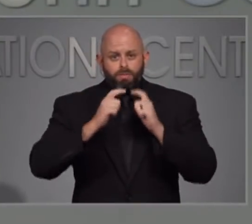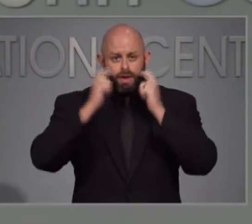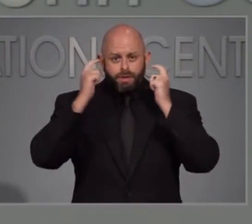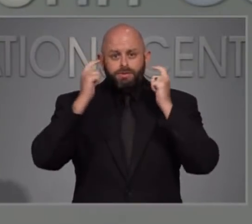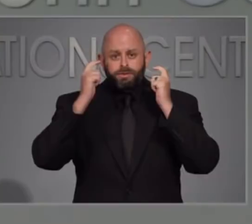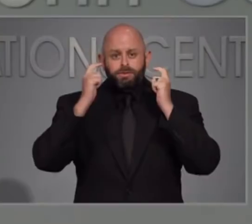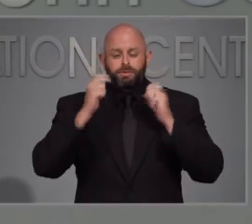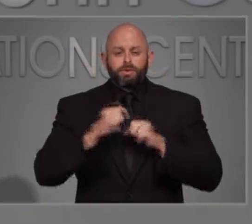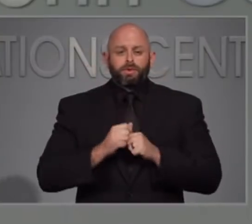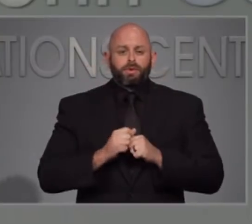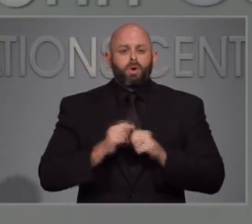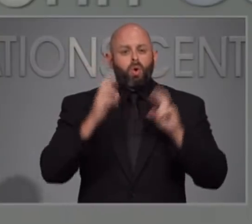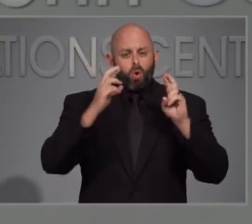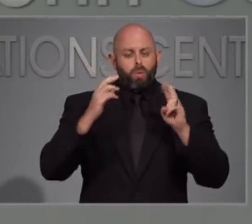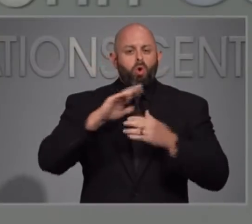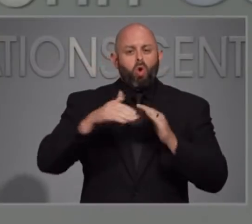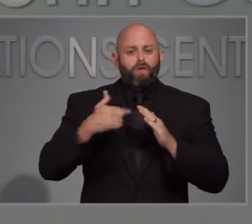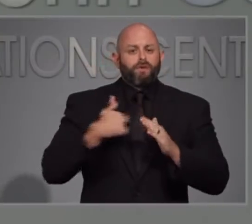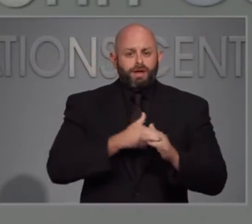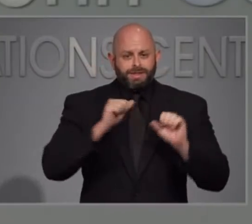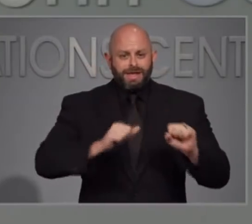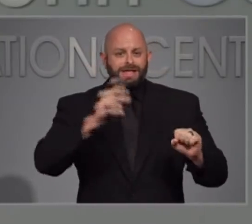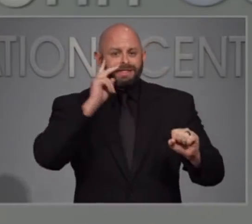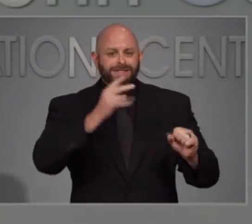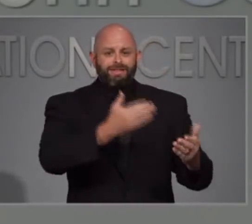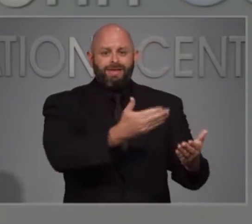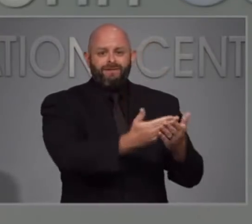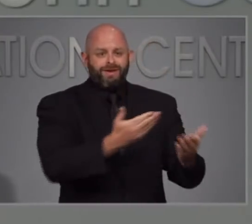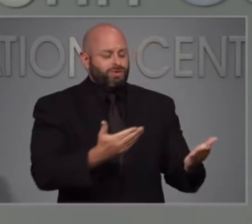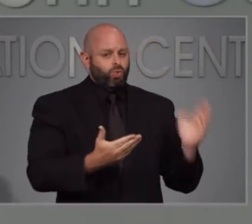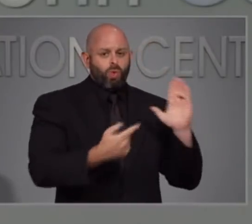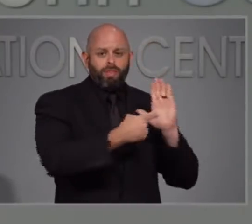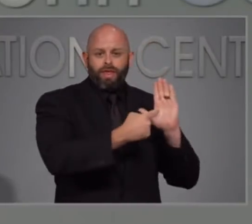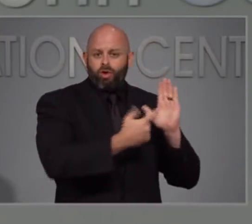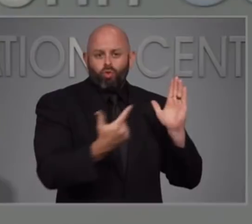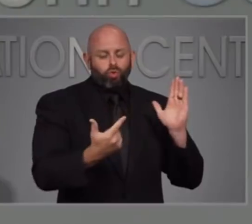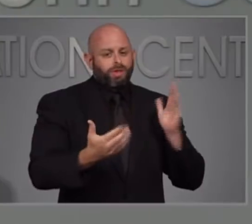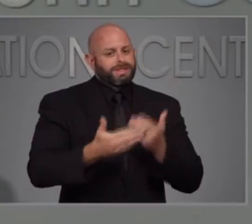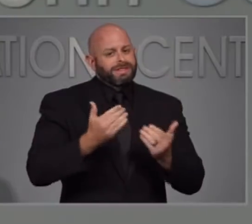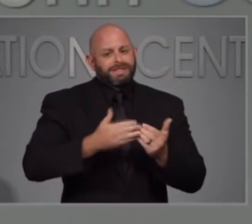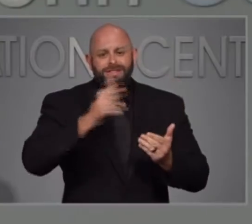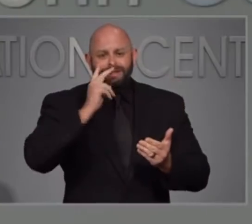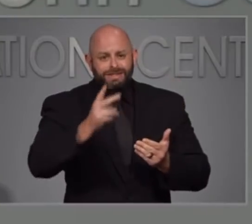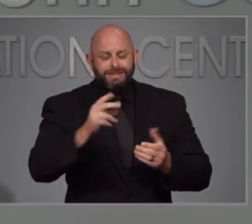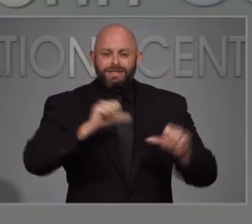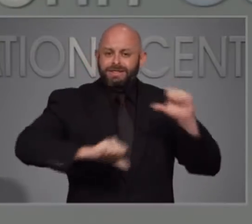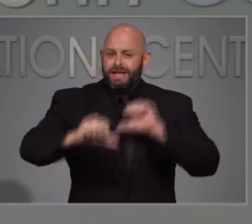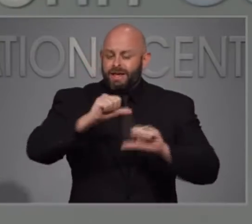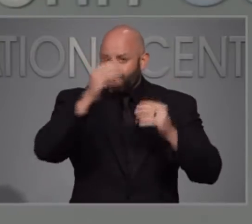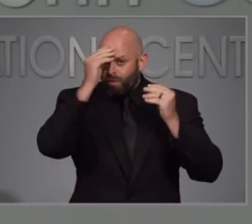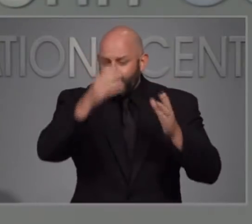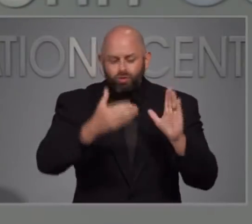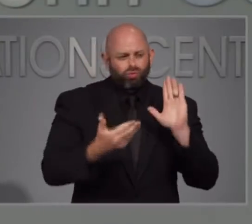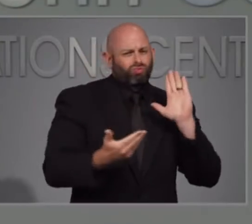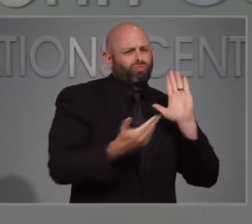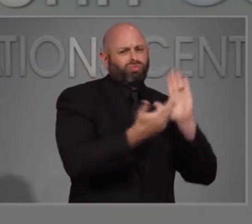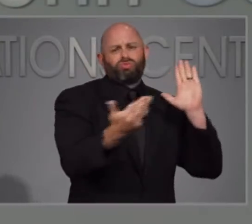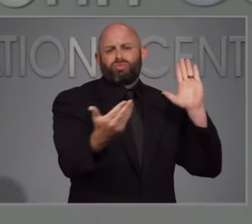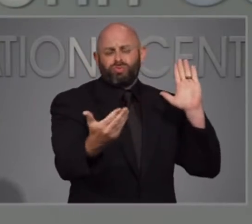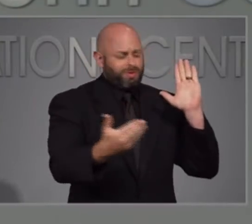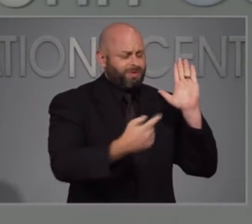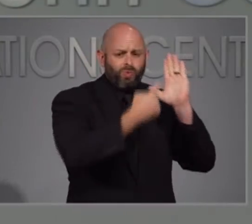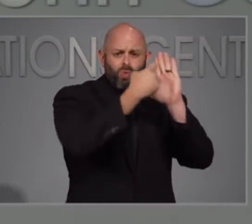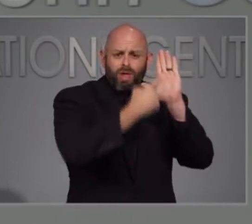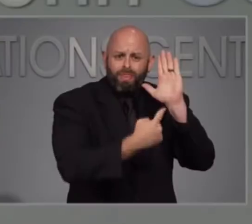this for the evidence that is there, the scientific data that is so overwhelming, and all of us can